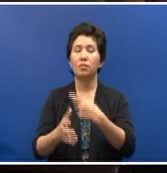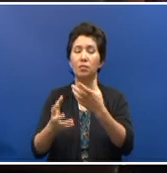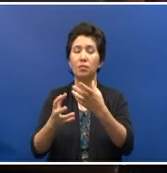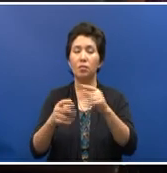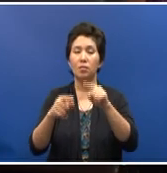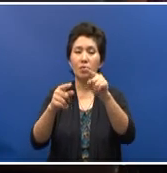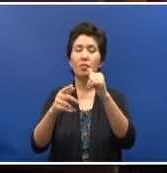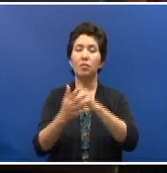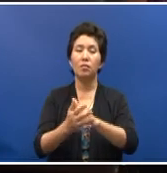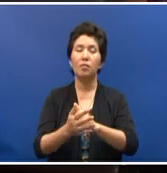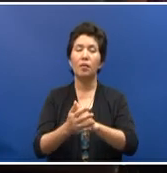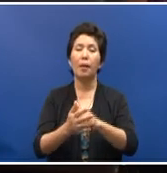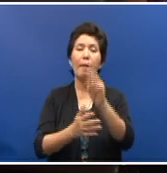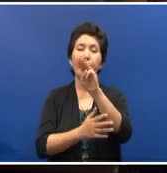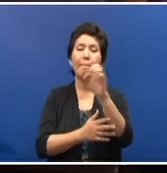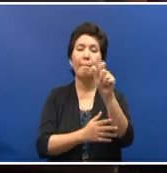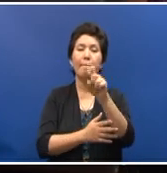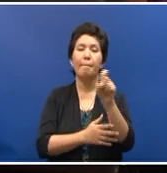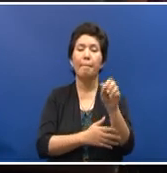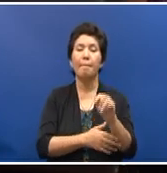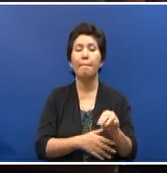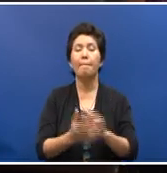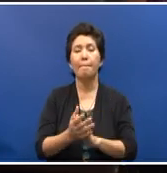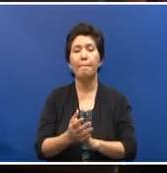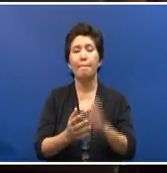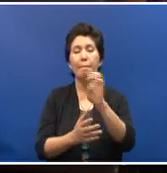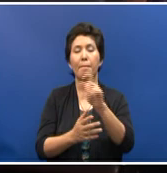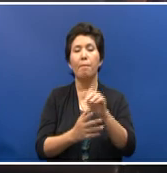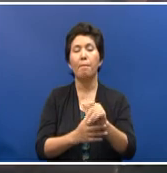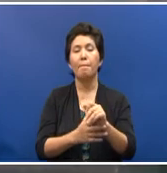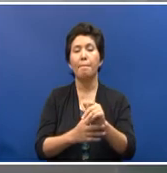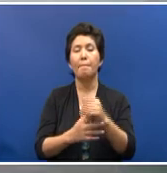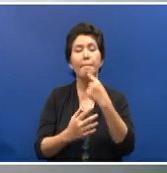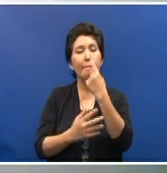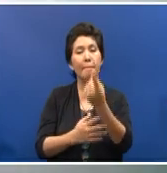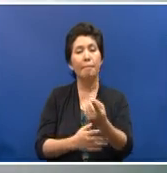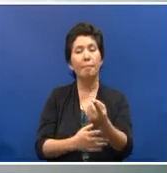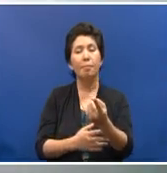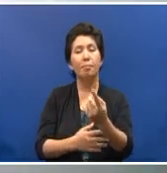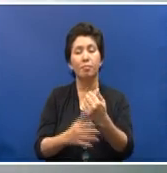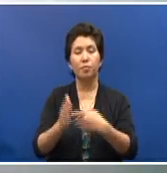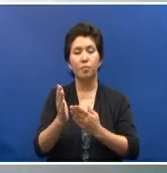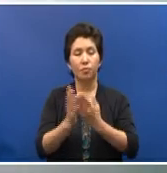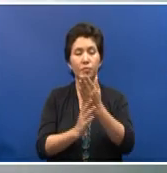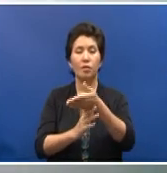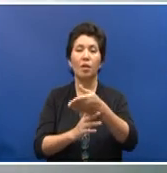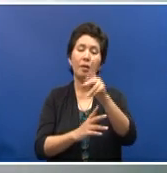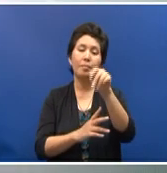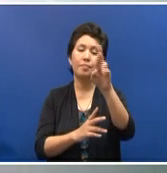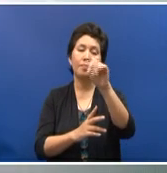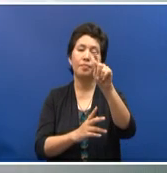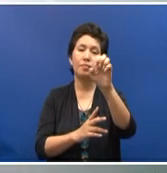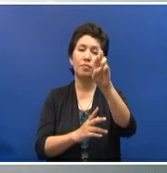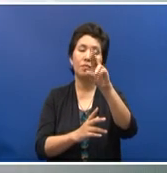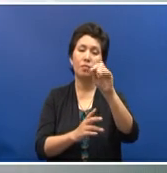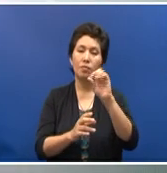Okay, according to Max Weber, okay, an anthropologist, he mentions about 3 basic criteria that can